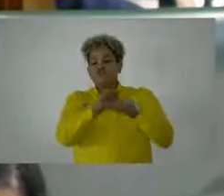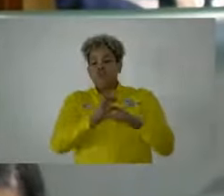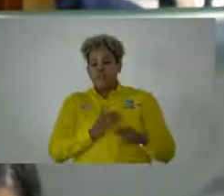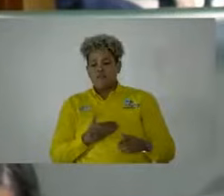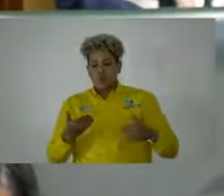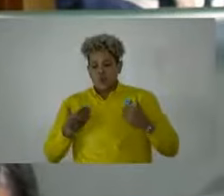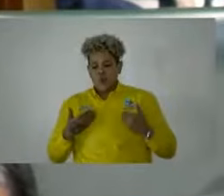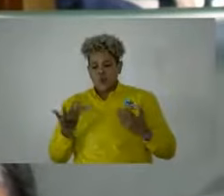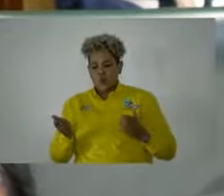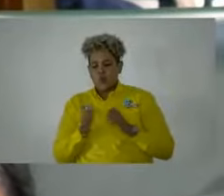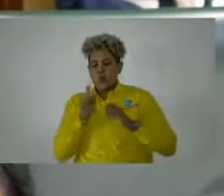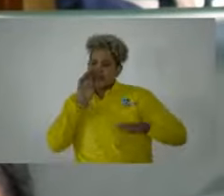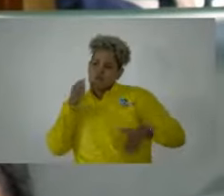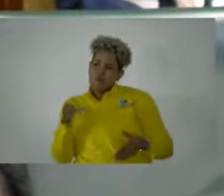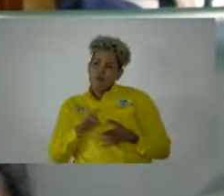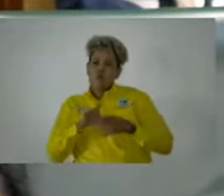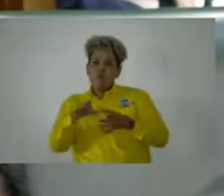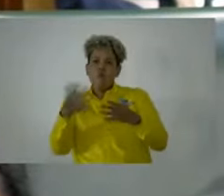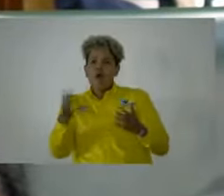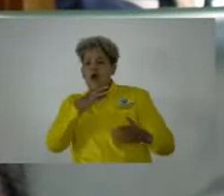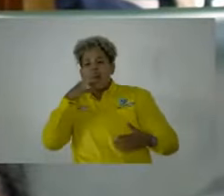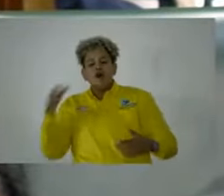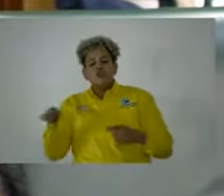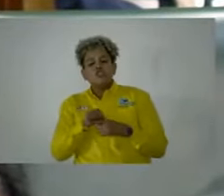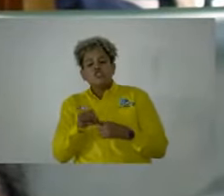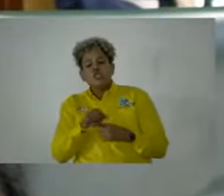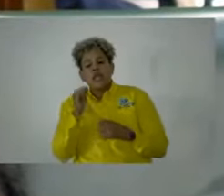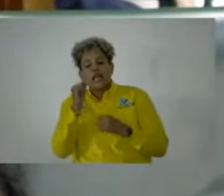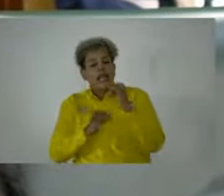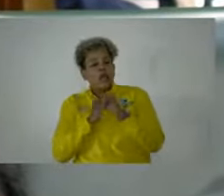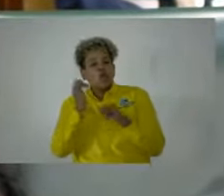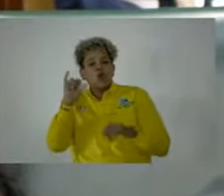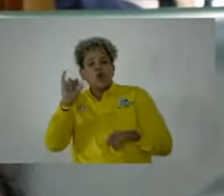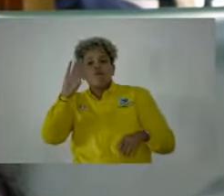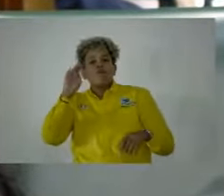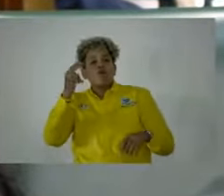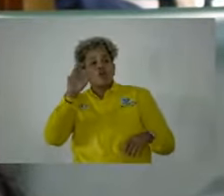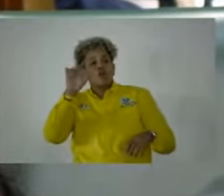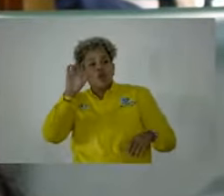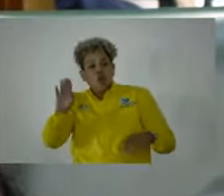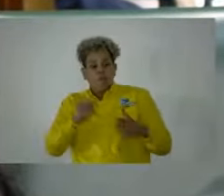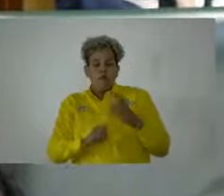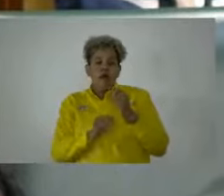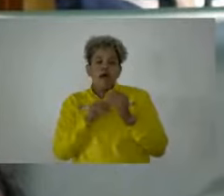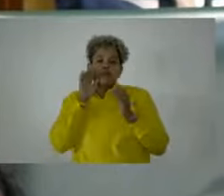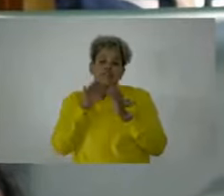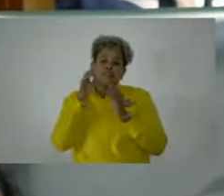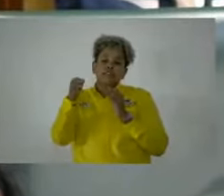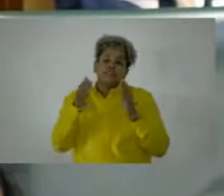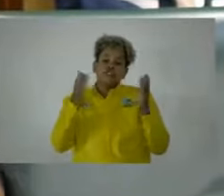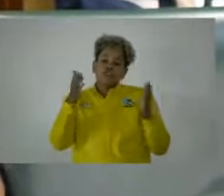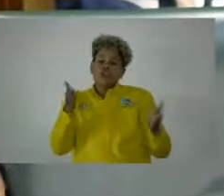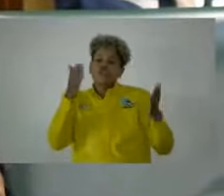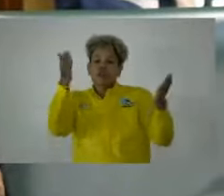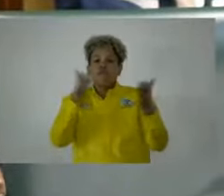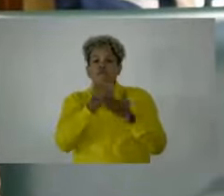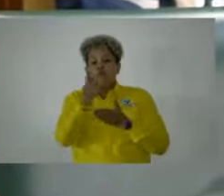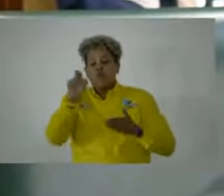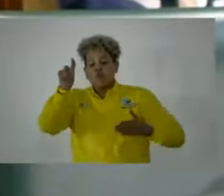youth, with a focus on agricultural training institutions such as 4-H clubs and the extension services offered through